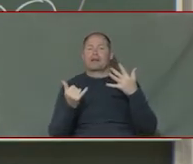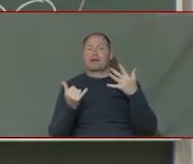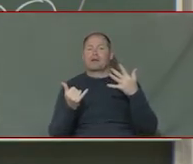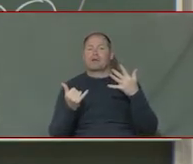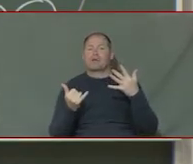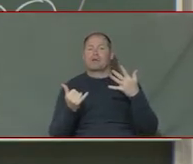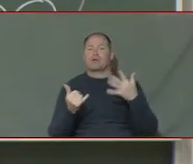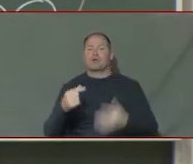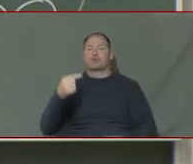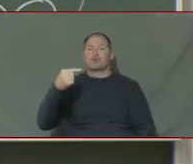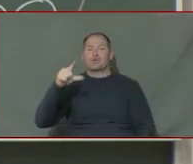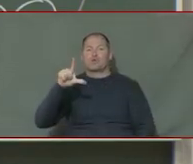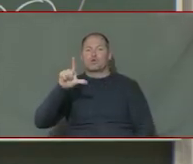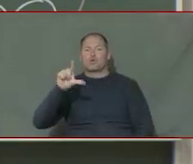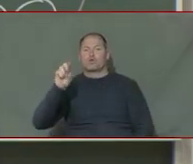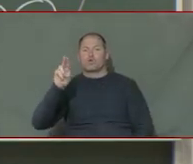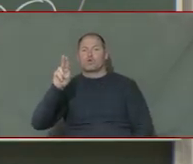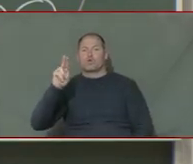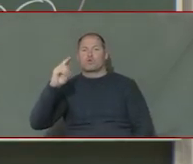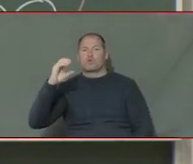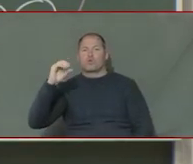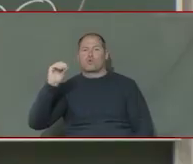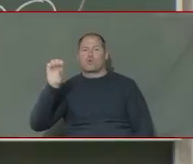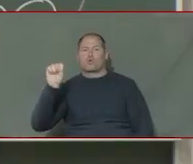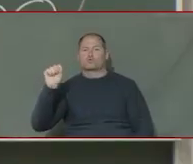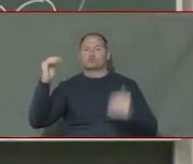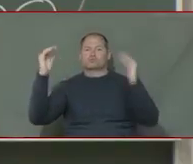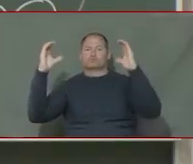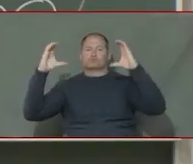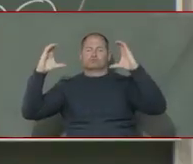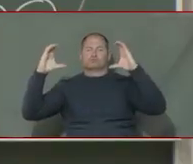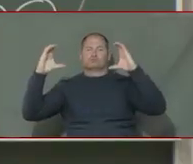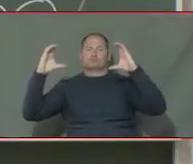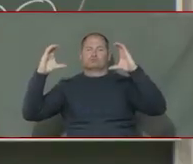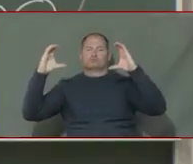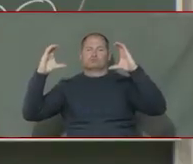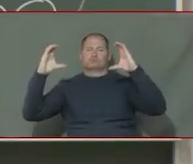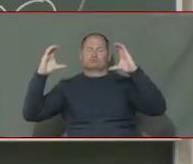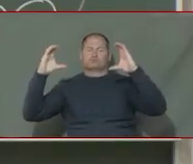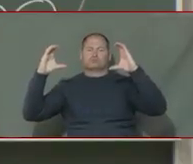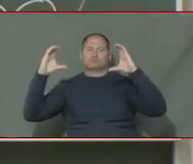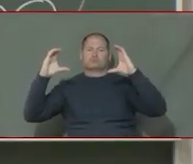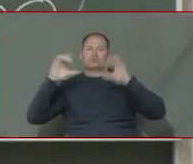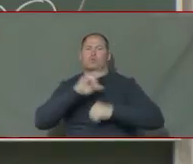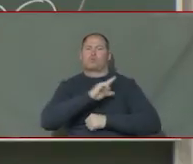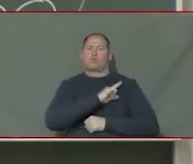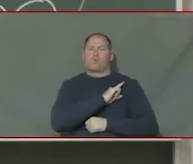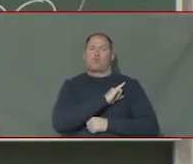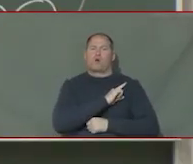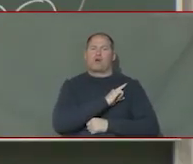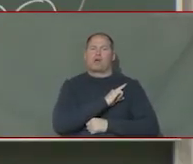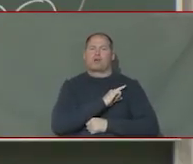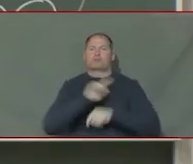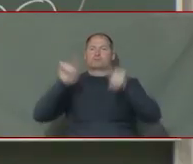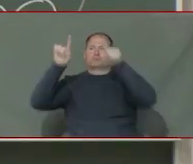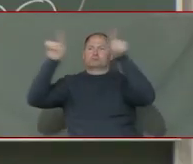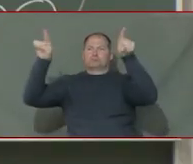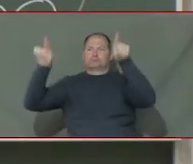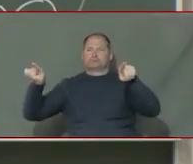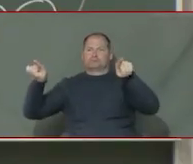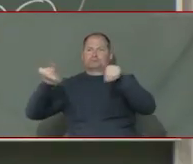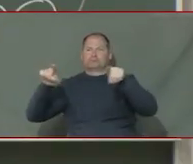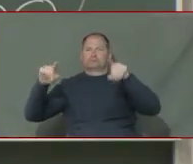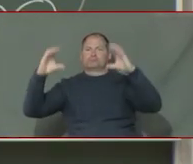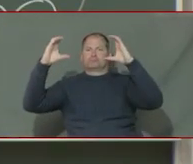much glucose, and we put it in square brackets like that. Those of you doing chemistry or physical sciences, you know we can use square brackets for the